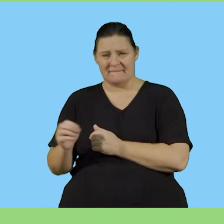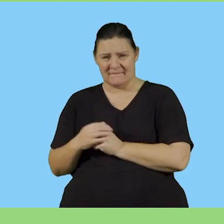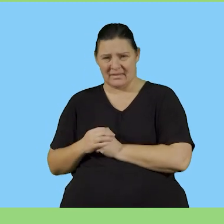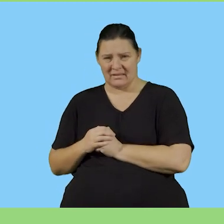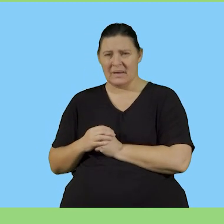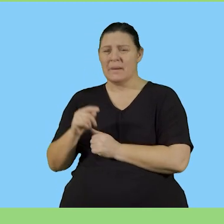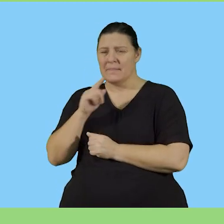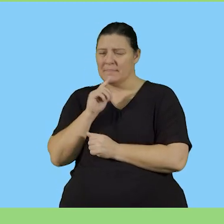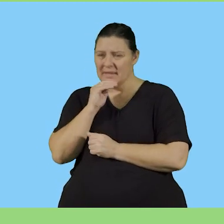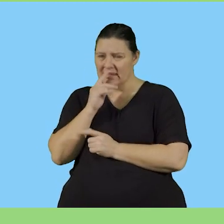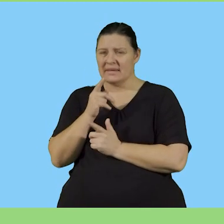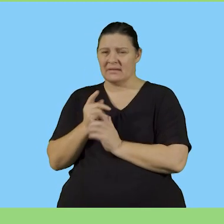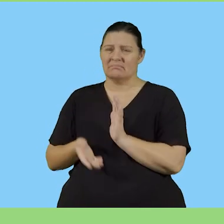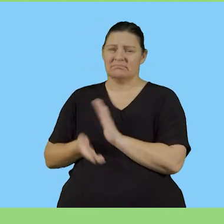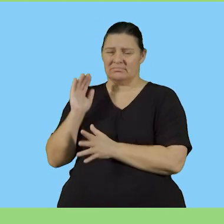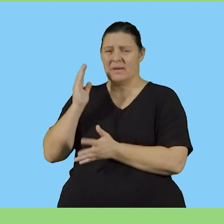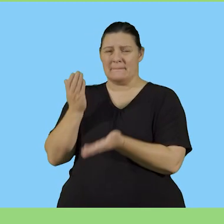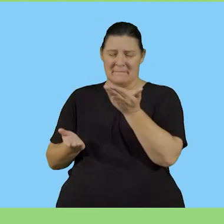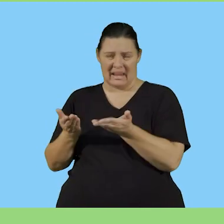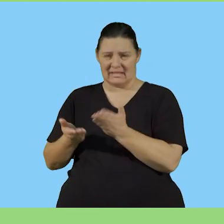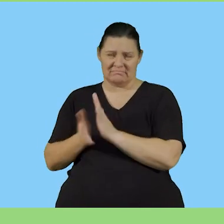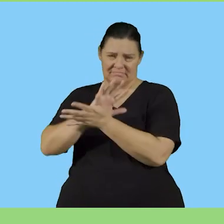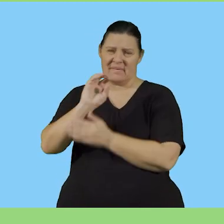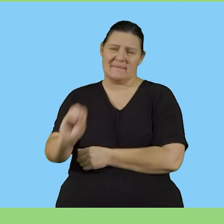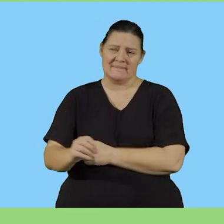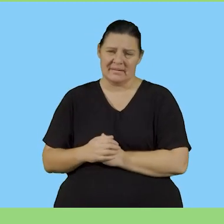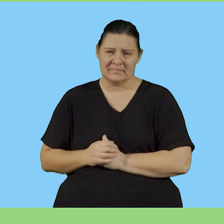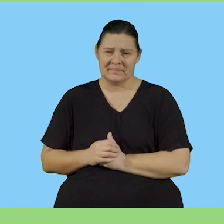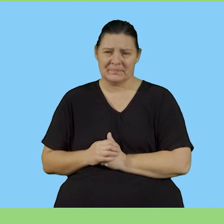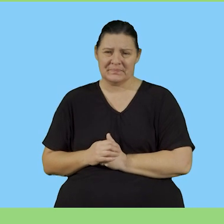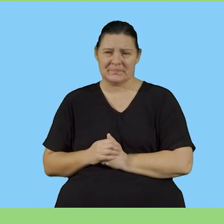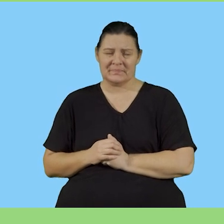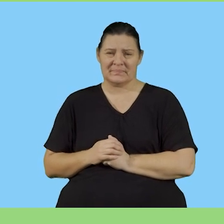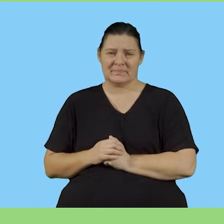here, which is detrimental for the balance in the ecosystem.